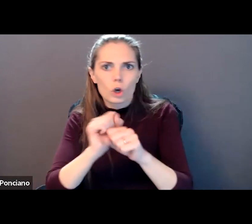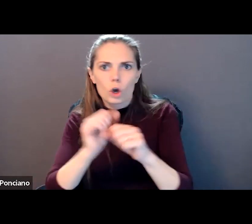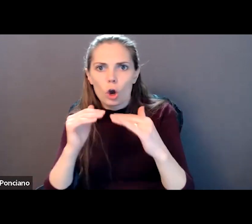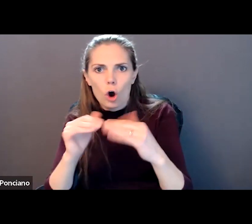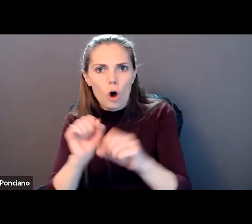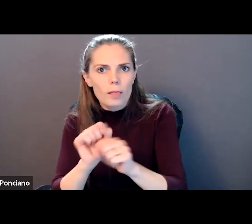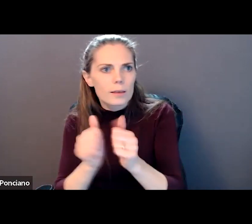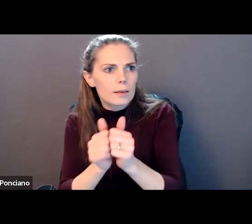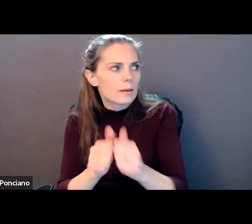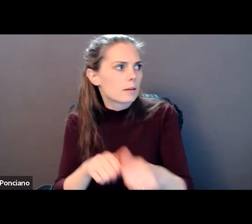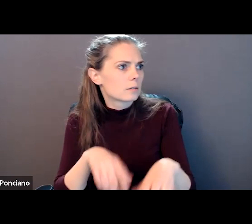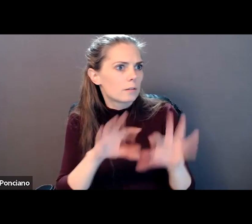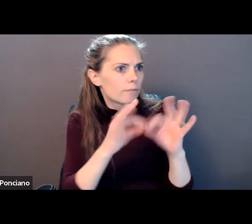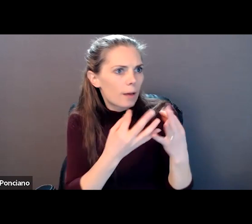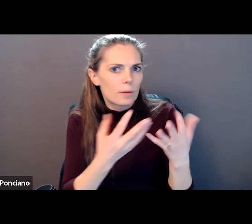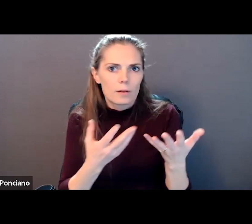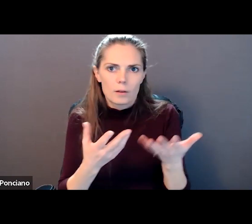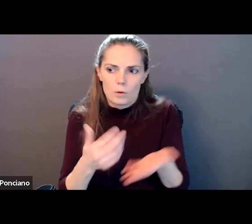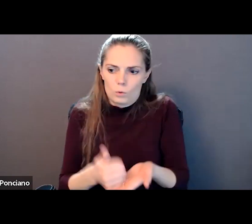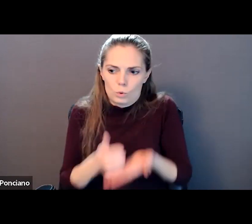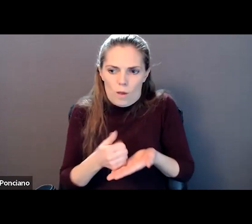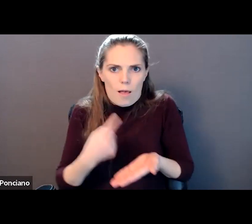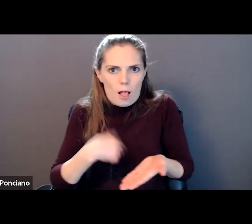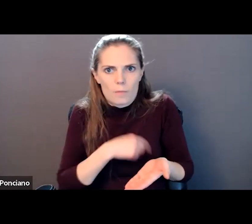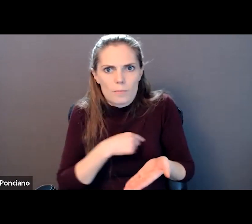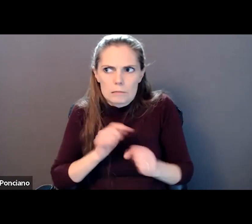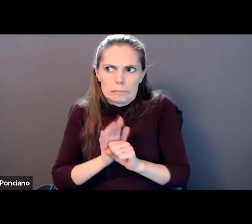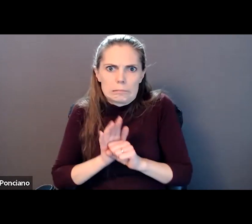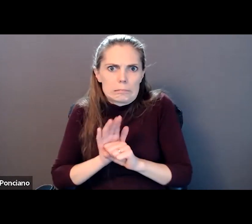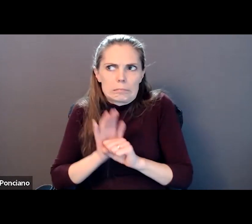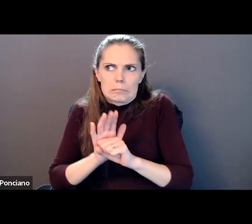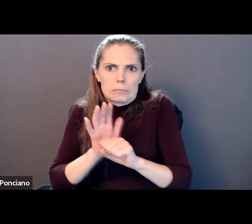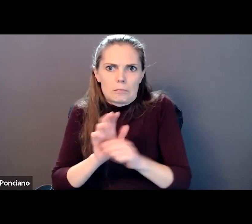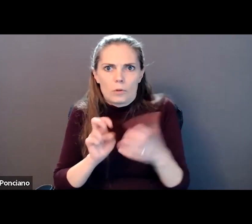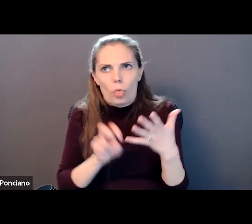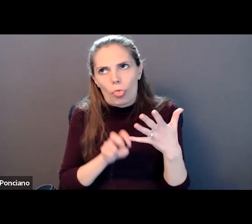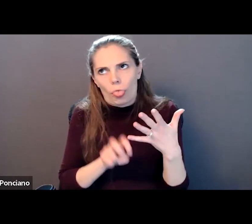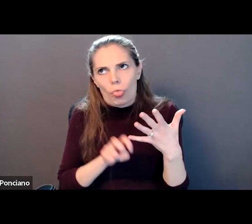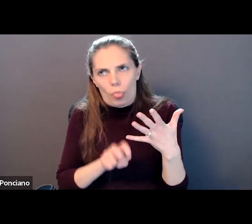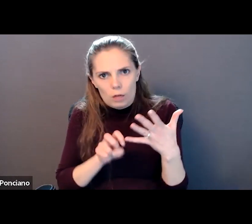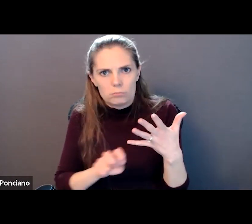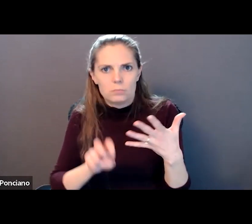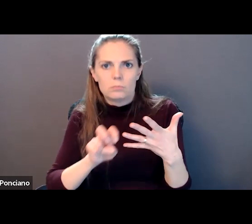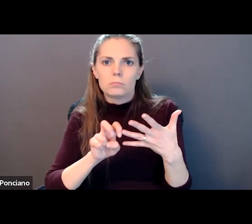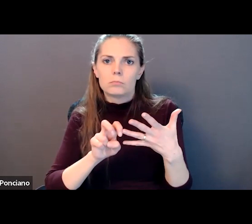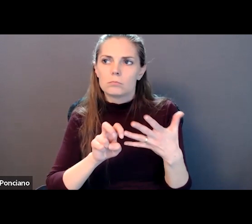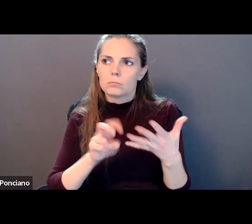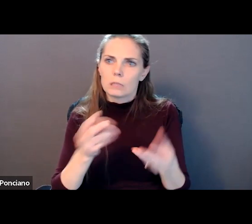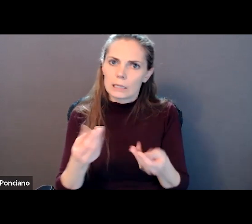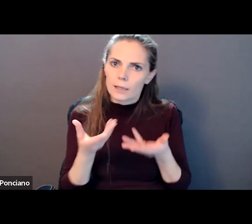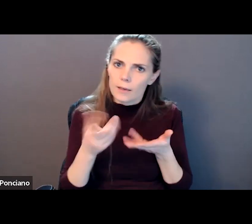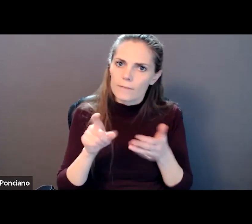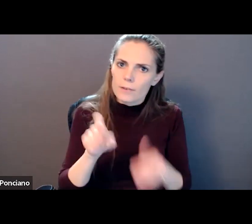to help us move that level up so that we do have some of the resources